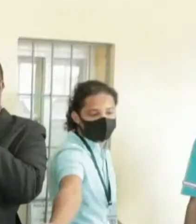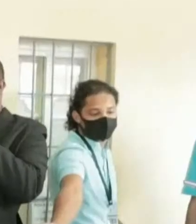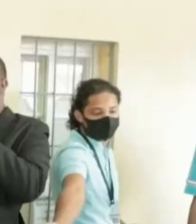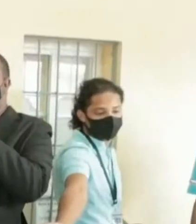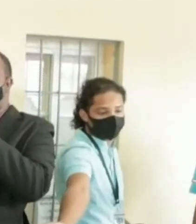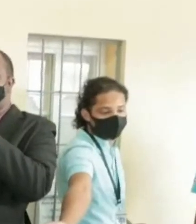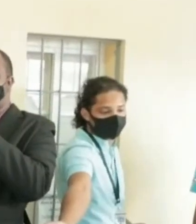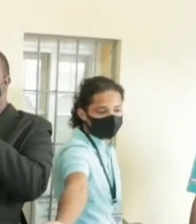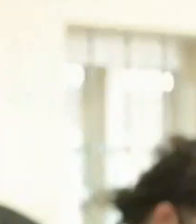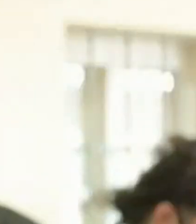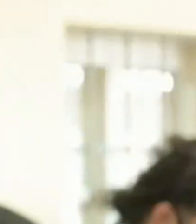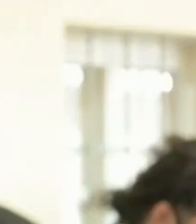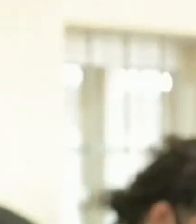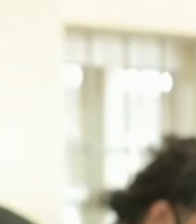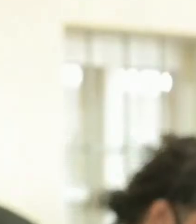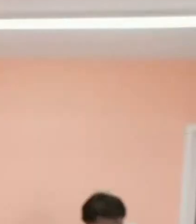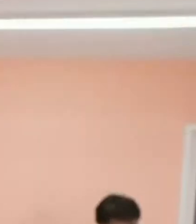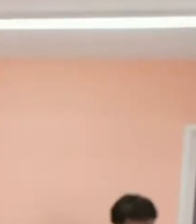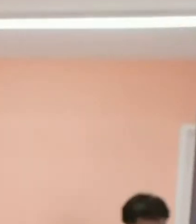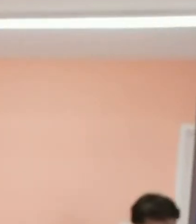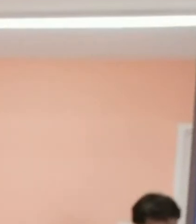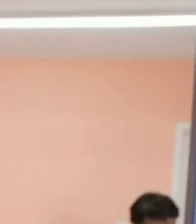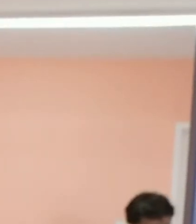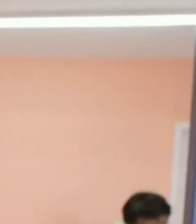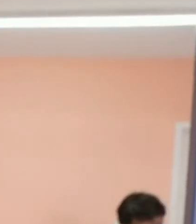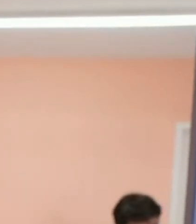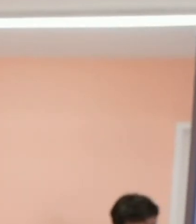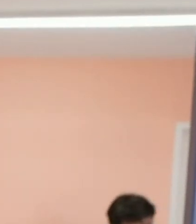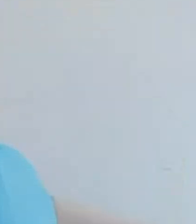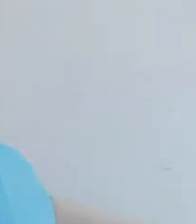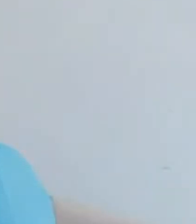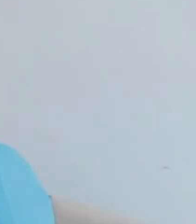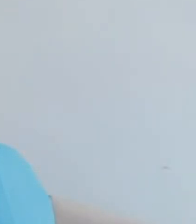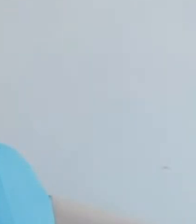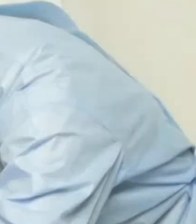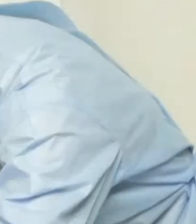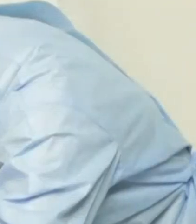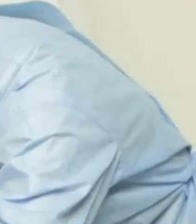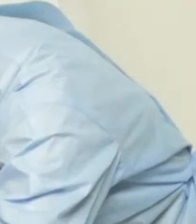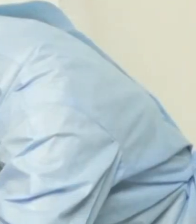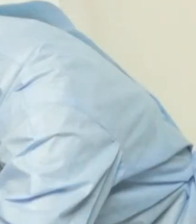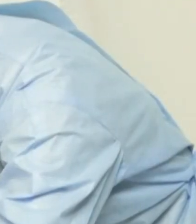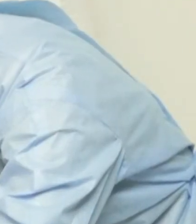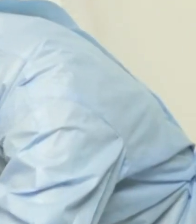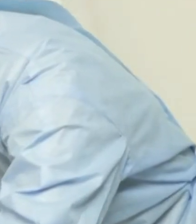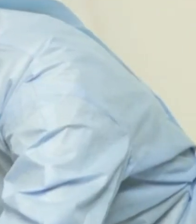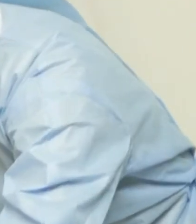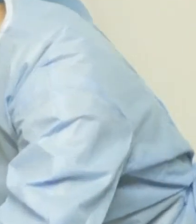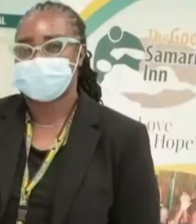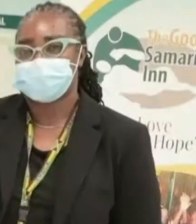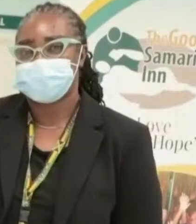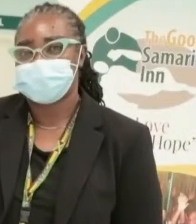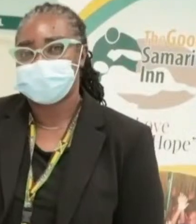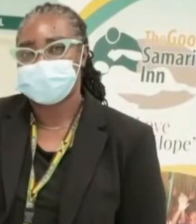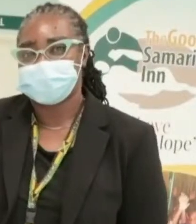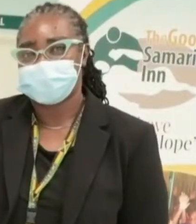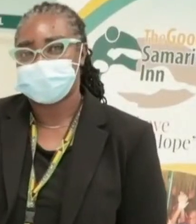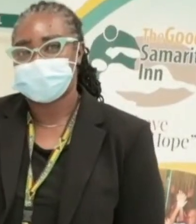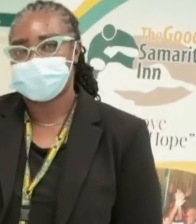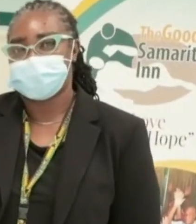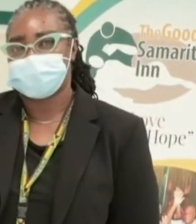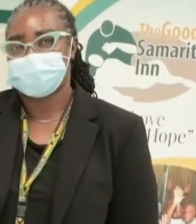after 10, and a number of persons have gotten their vaccine, including public health nurses, President of the